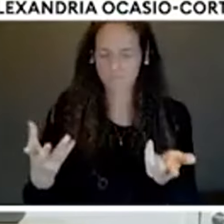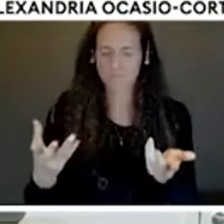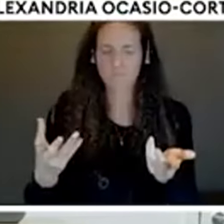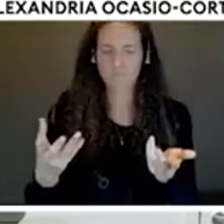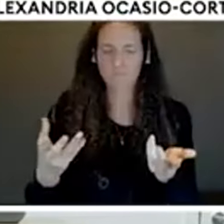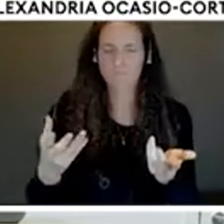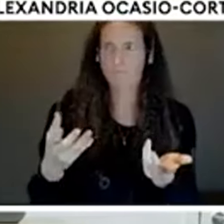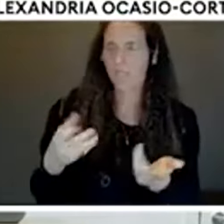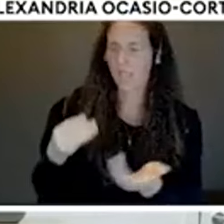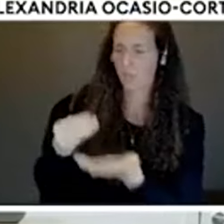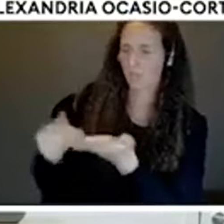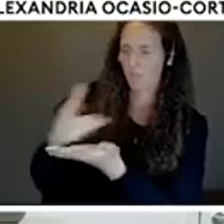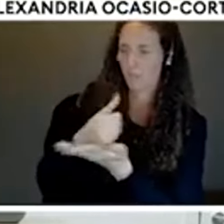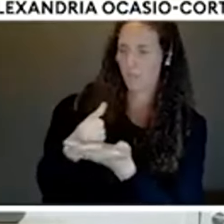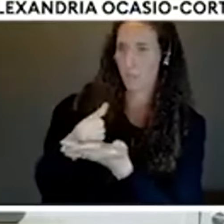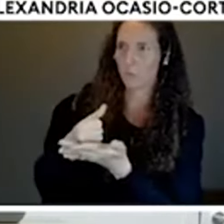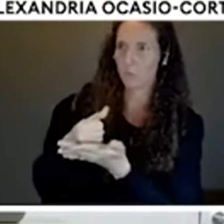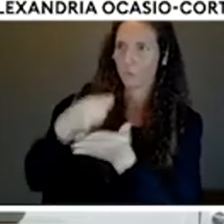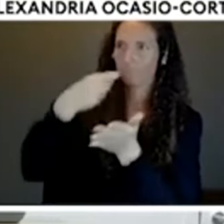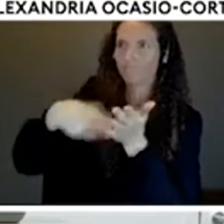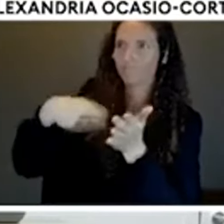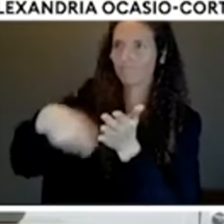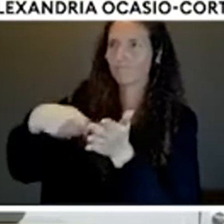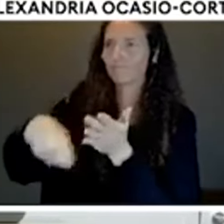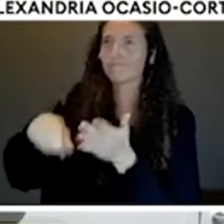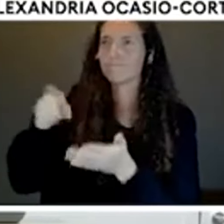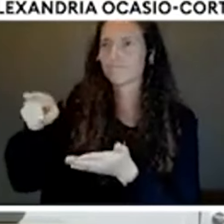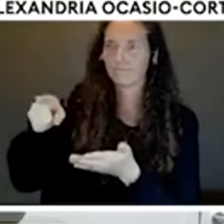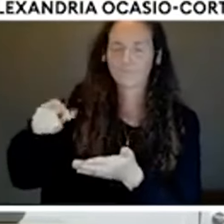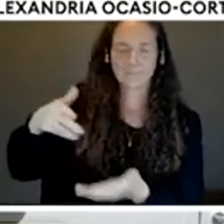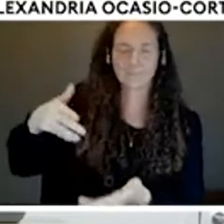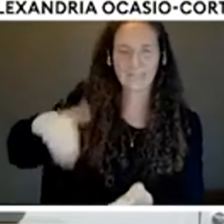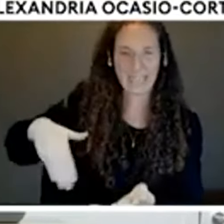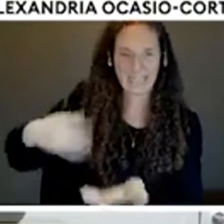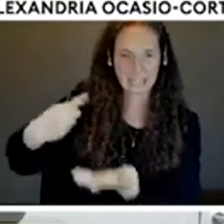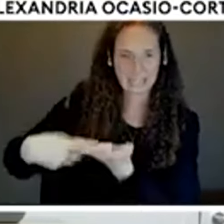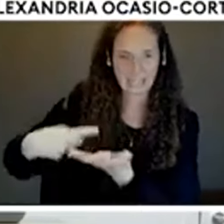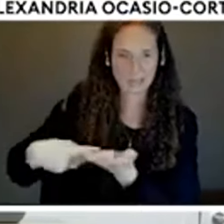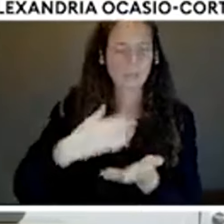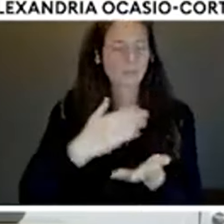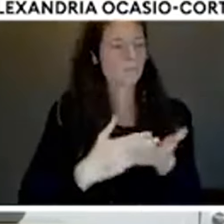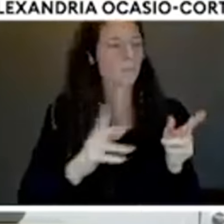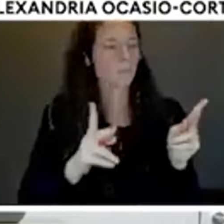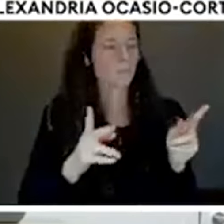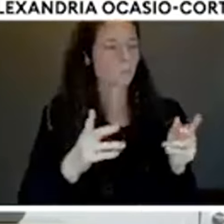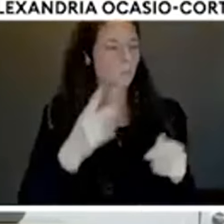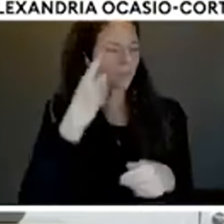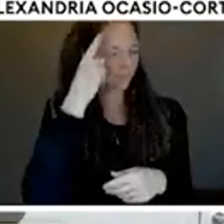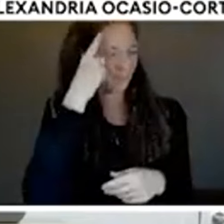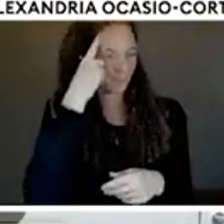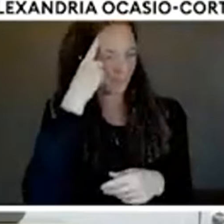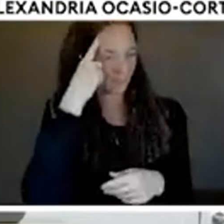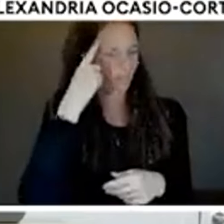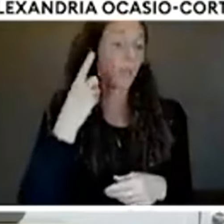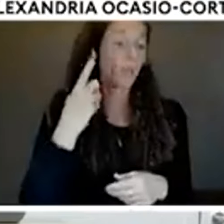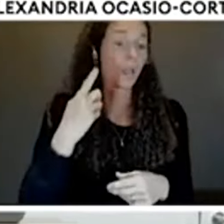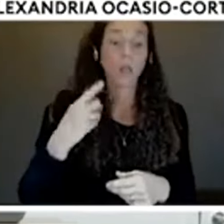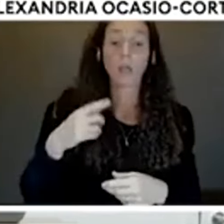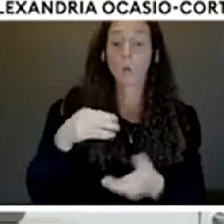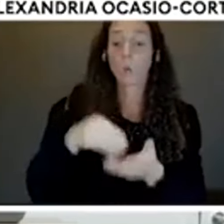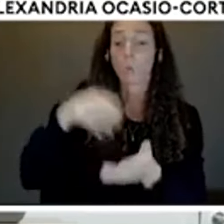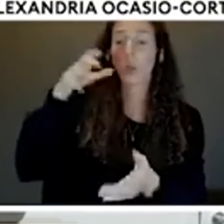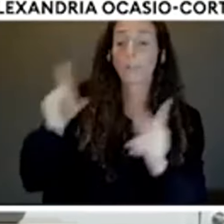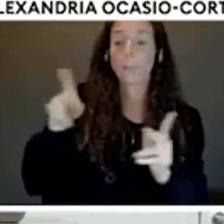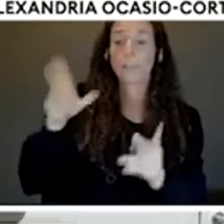the wealthy out of New York City and they're going to move out. We have actually seen that the data does not support that. There have